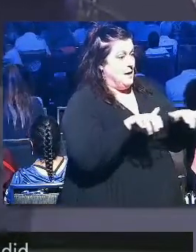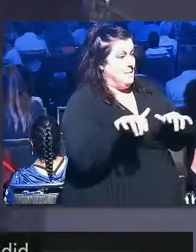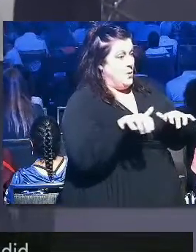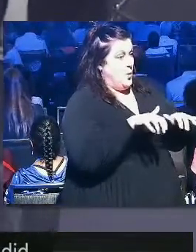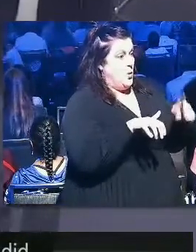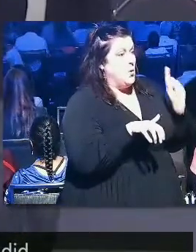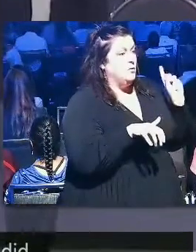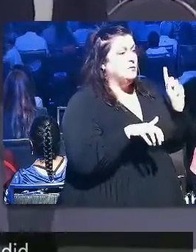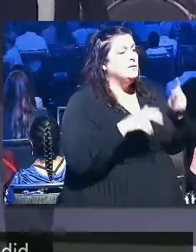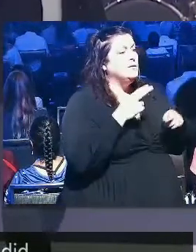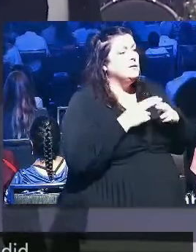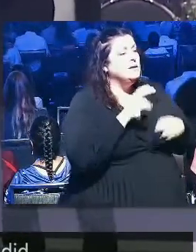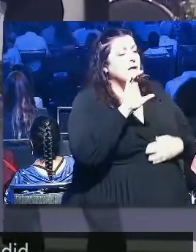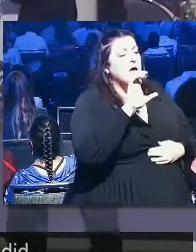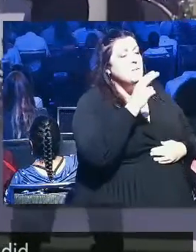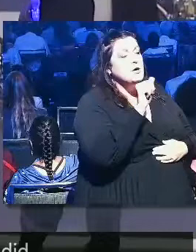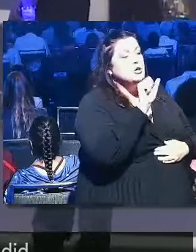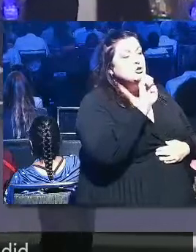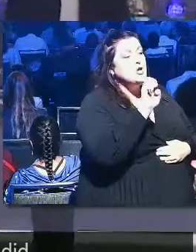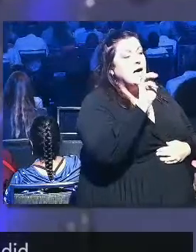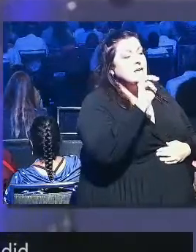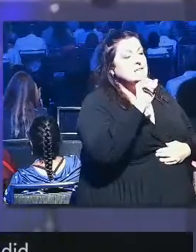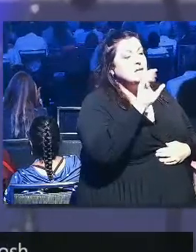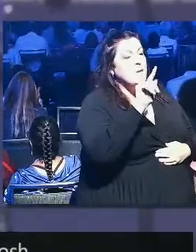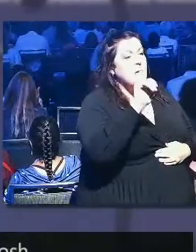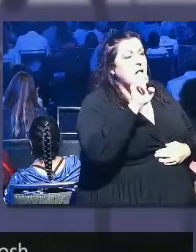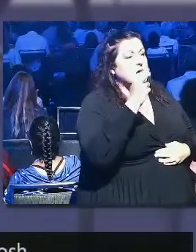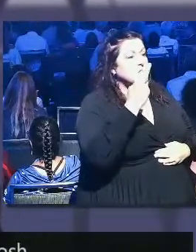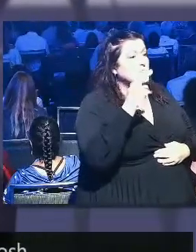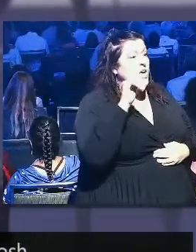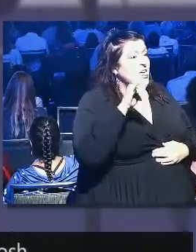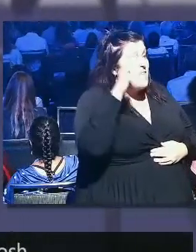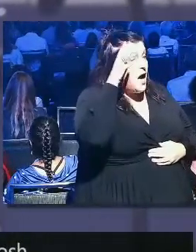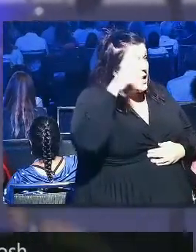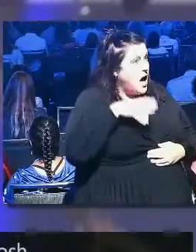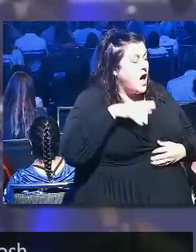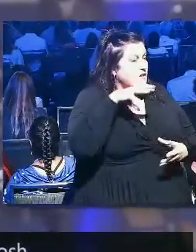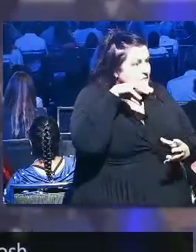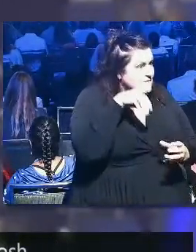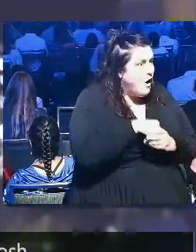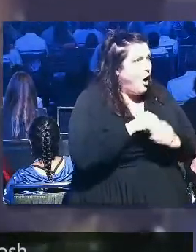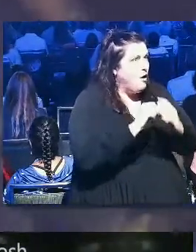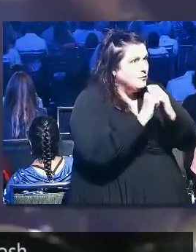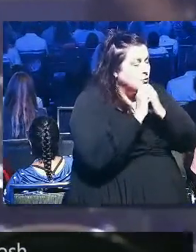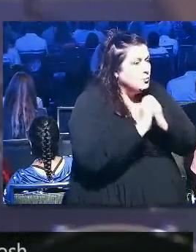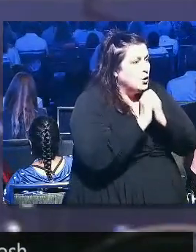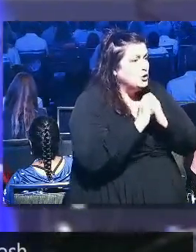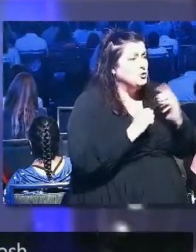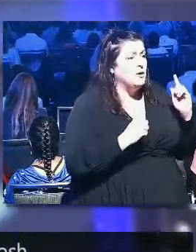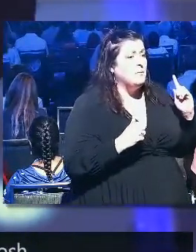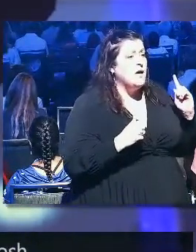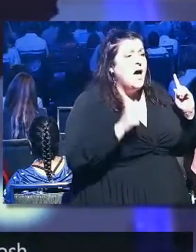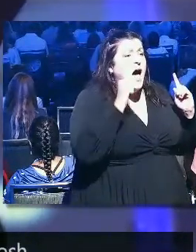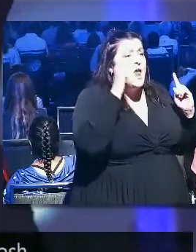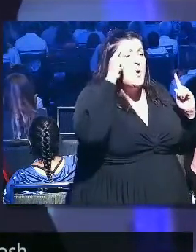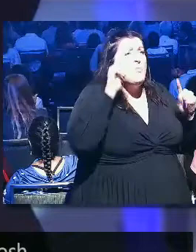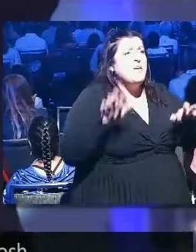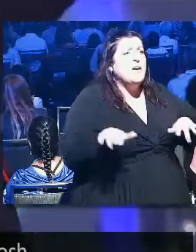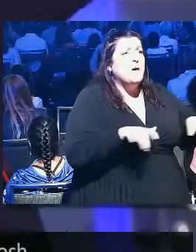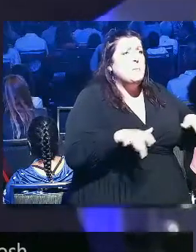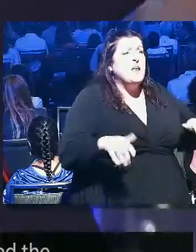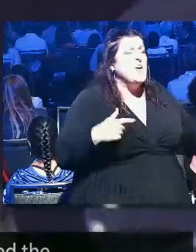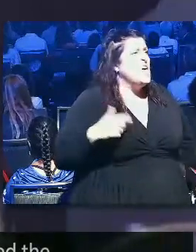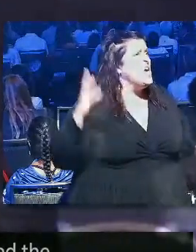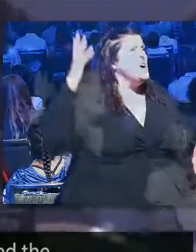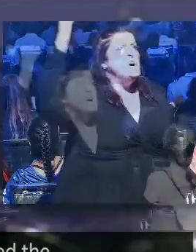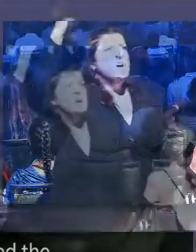player Chase McIntosh, that guy gets into the worship. I don't believe he even touched the keyboards. He was just praising,